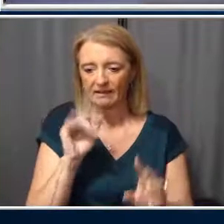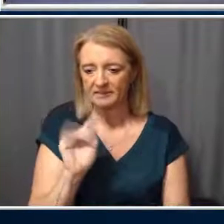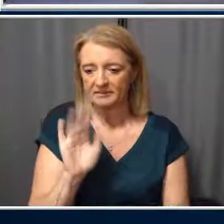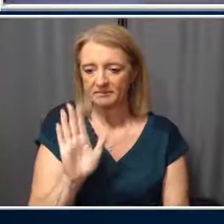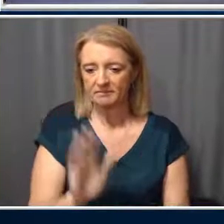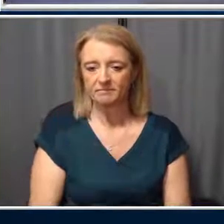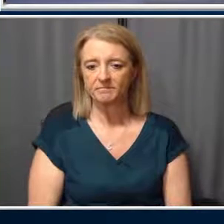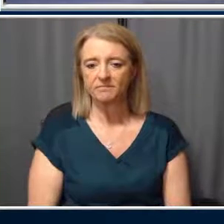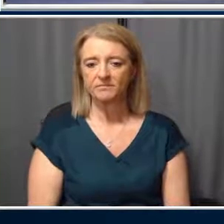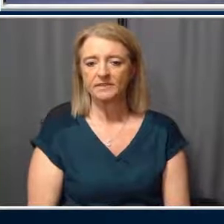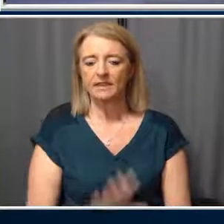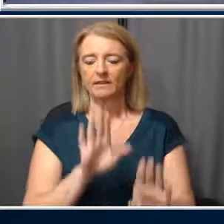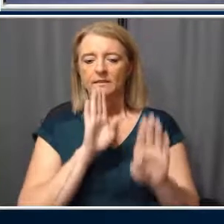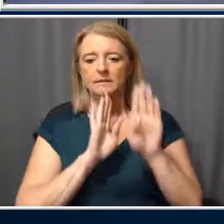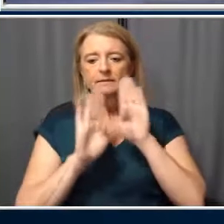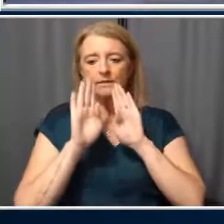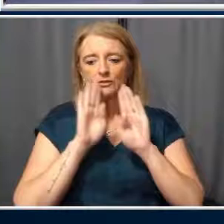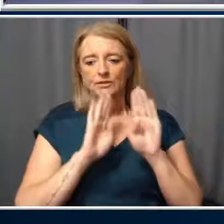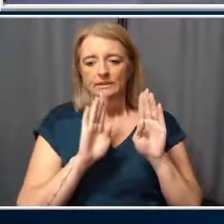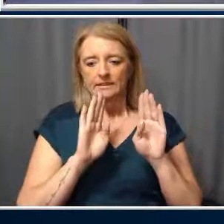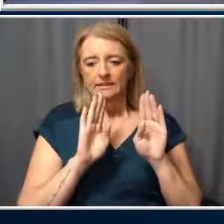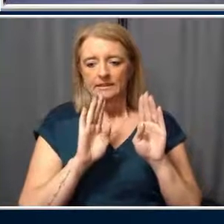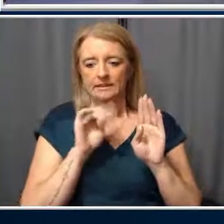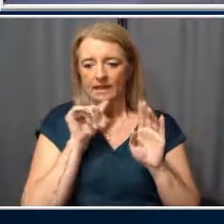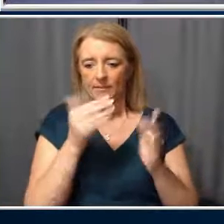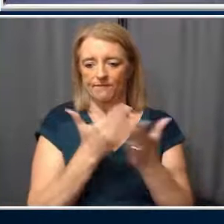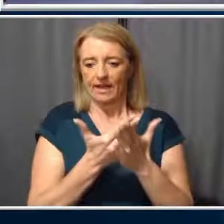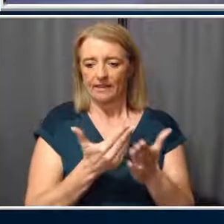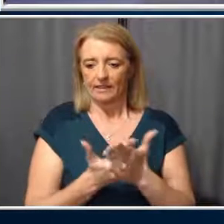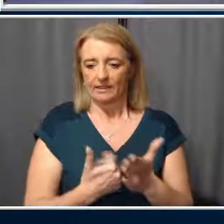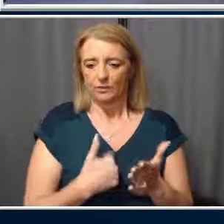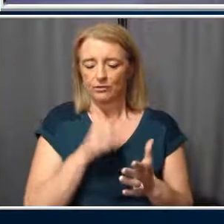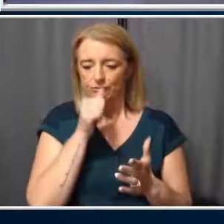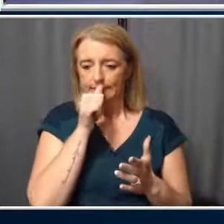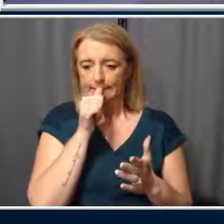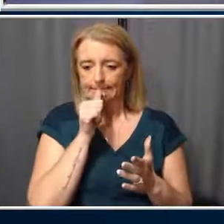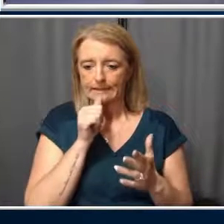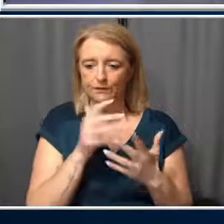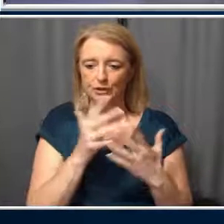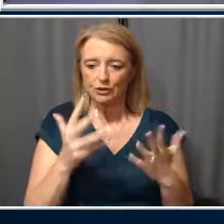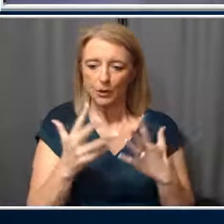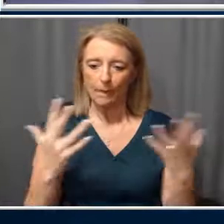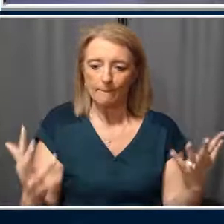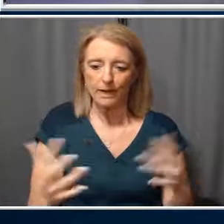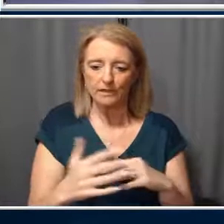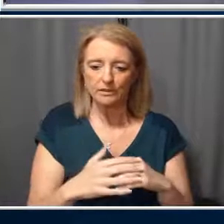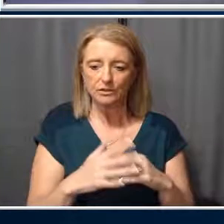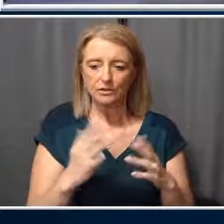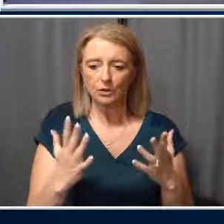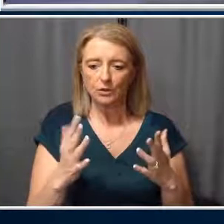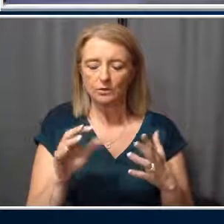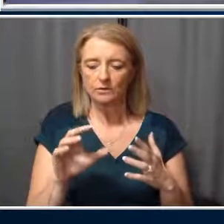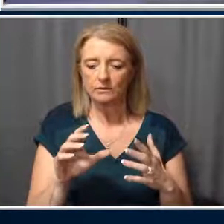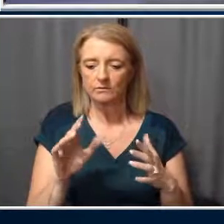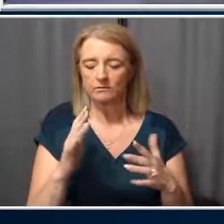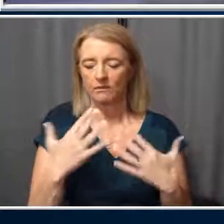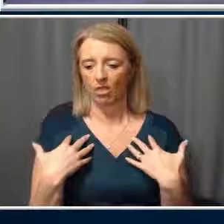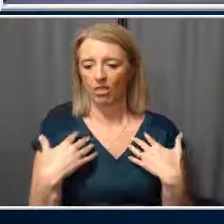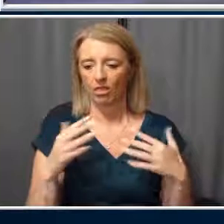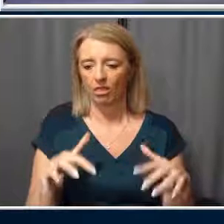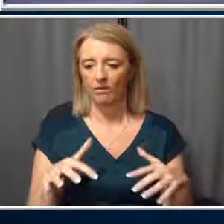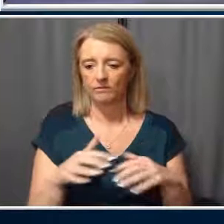they know they're about to start having a headache. We'll see patients with other headaches that are kind of related to their temples in